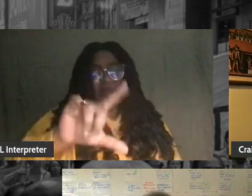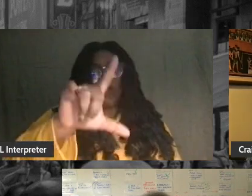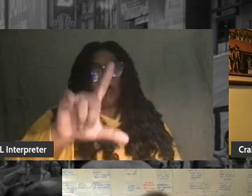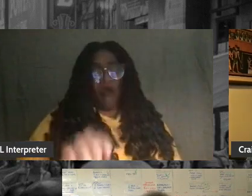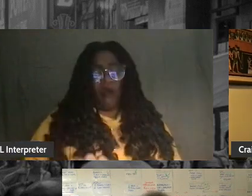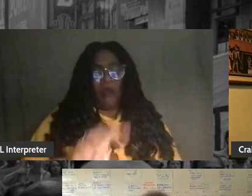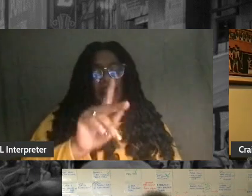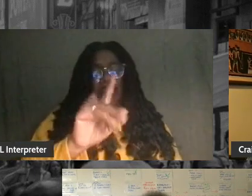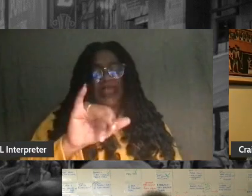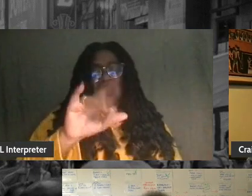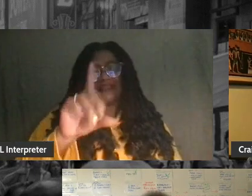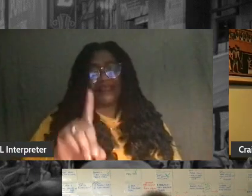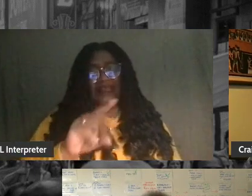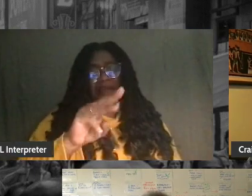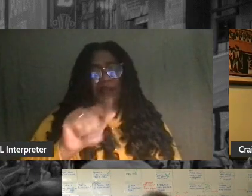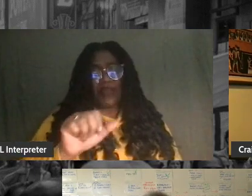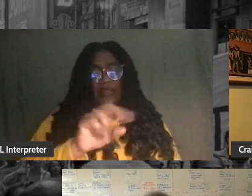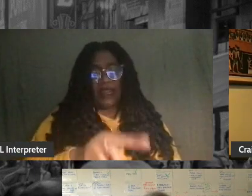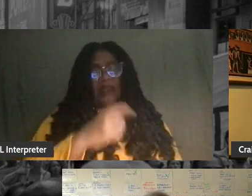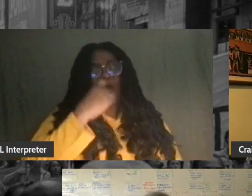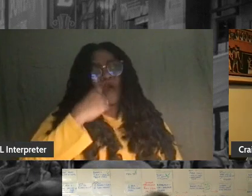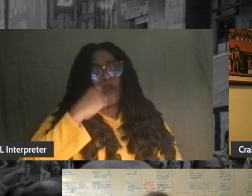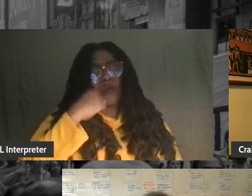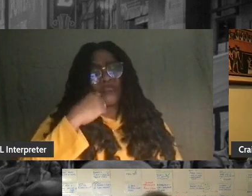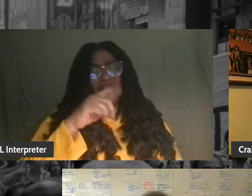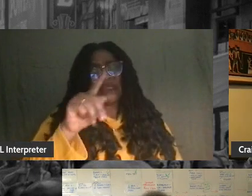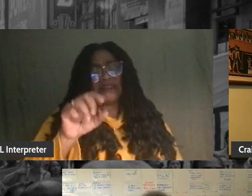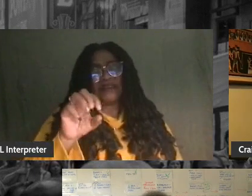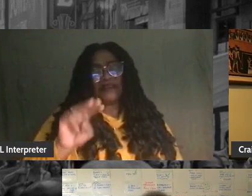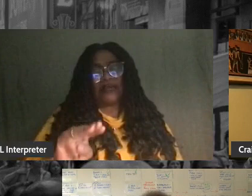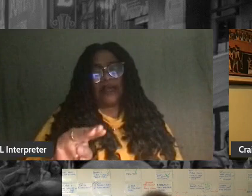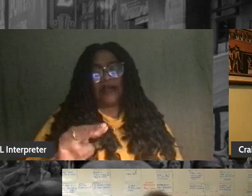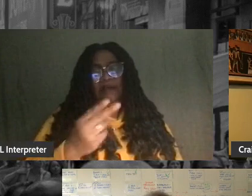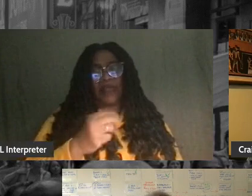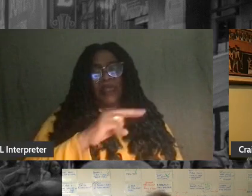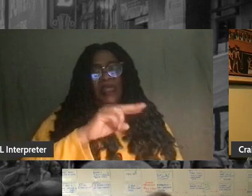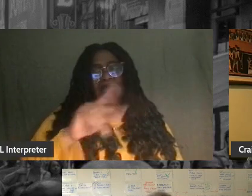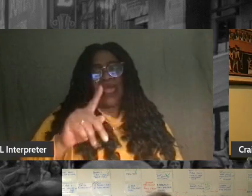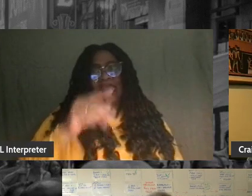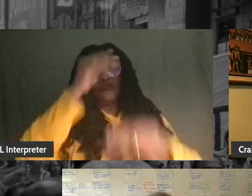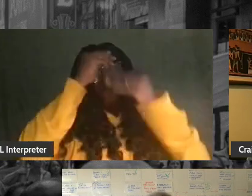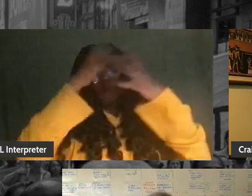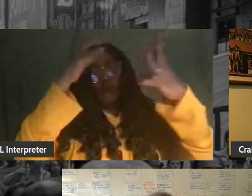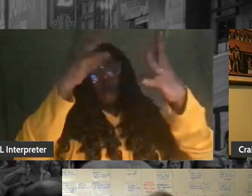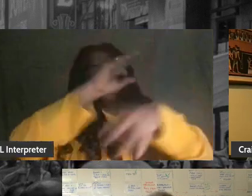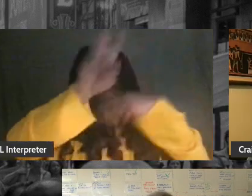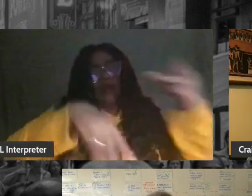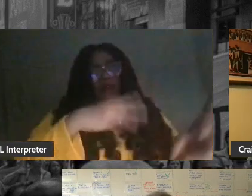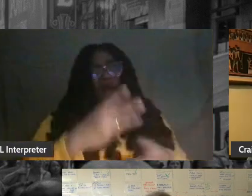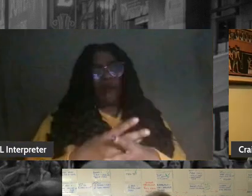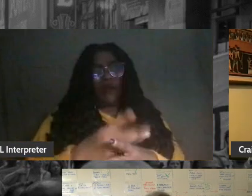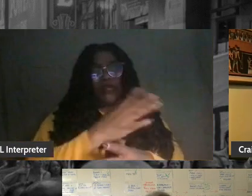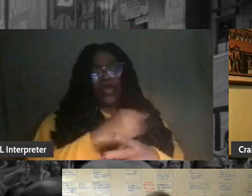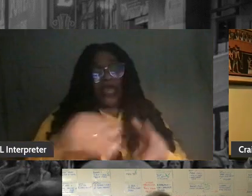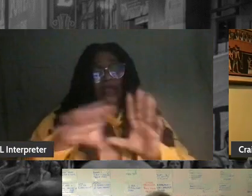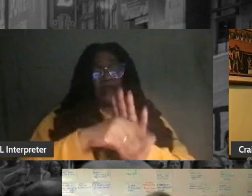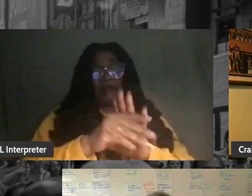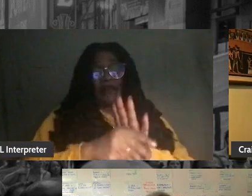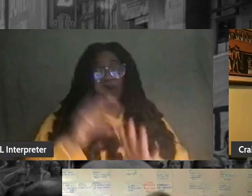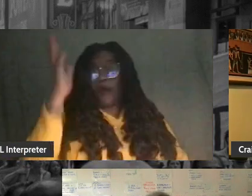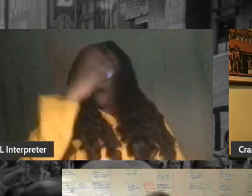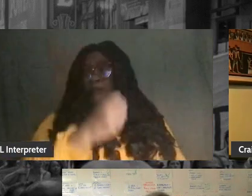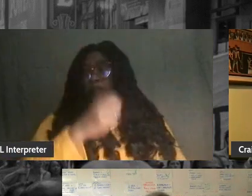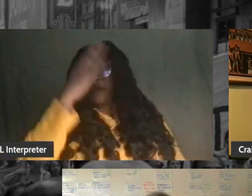on Luke's work include the recently released Tom Hanks film News of the World, together with a moving film Beautiful Boy, starring